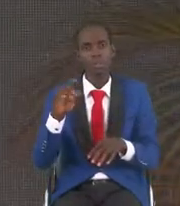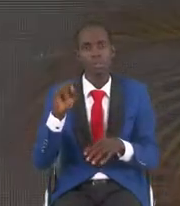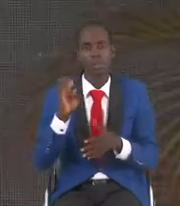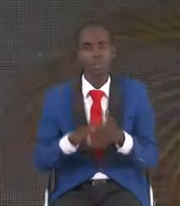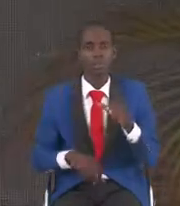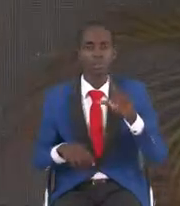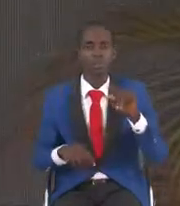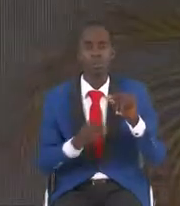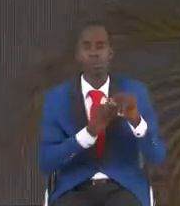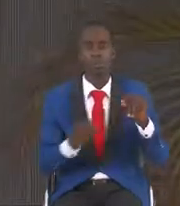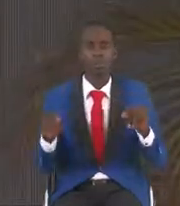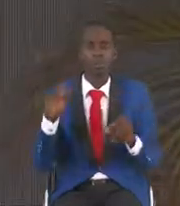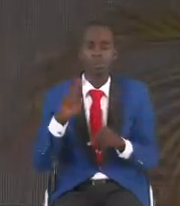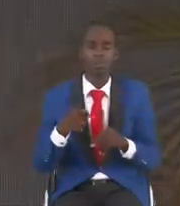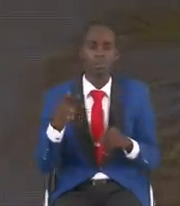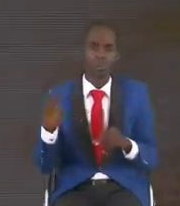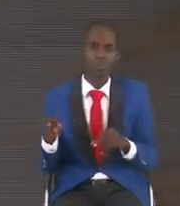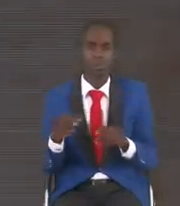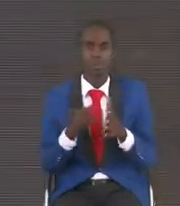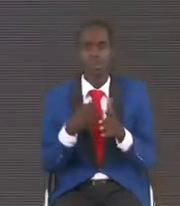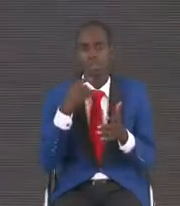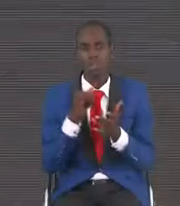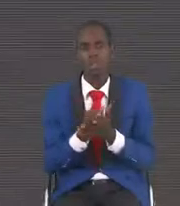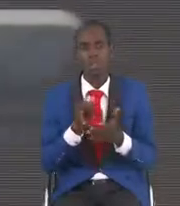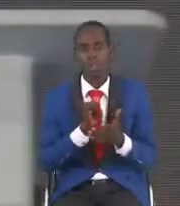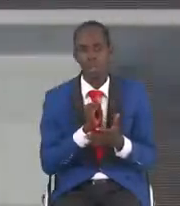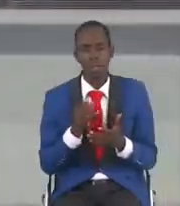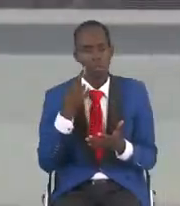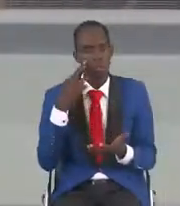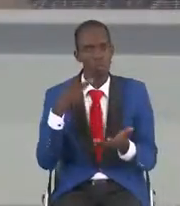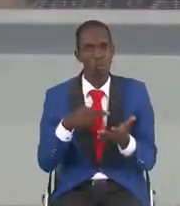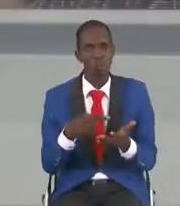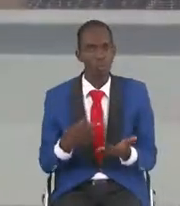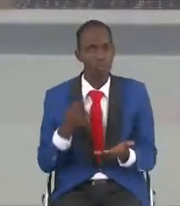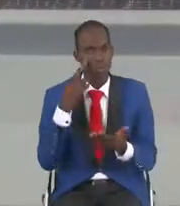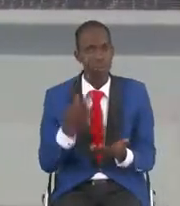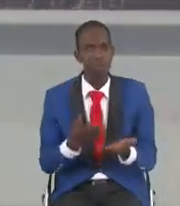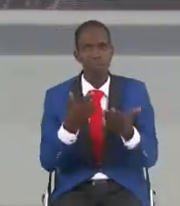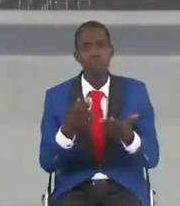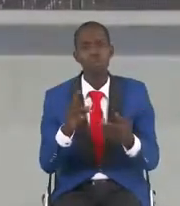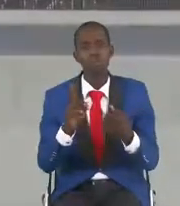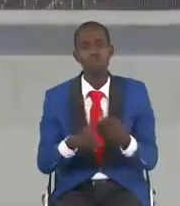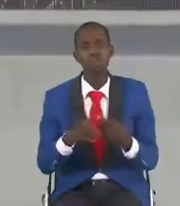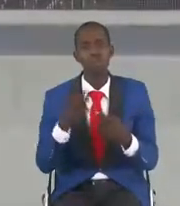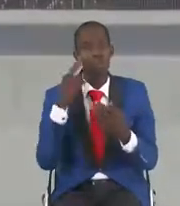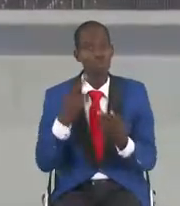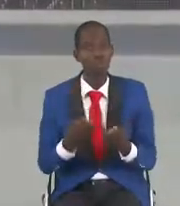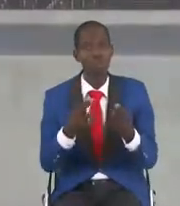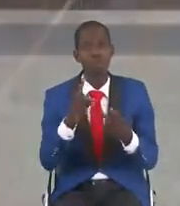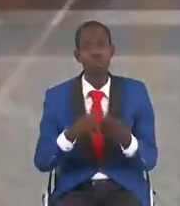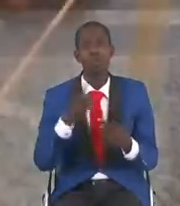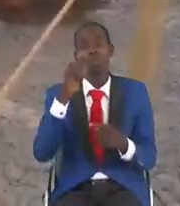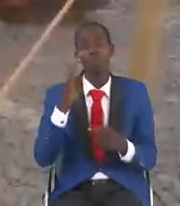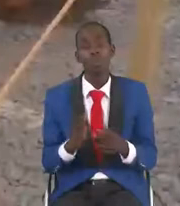the word of God. It says, I commend you to God and to his word, because that word